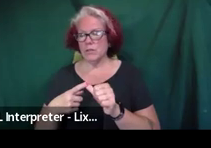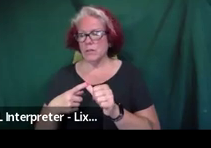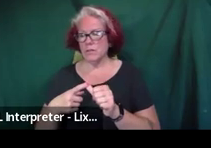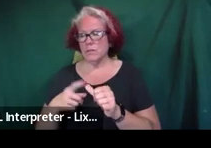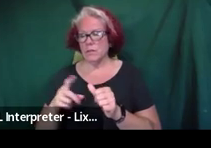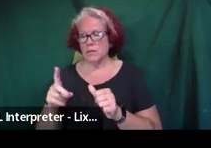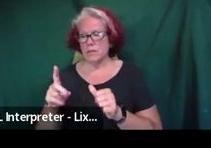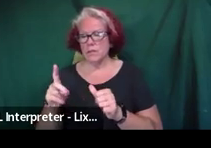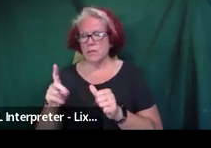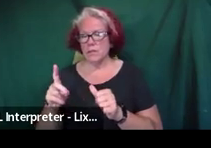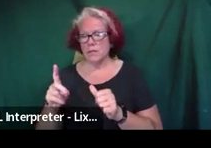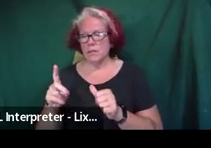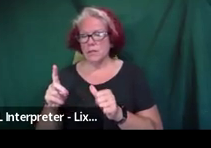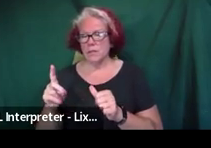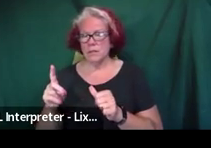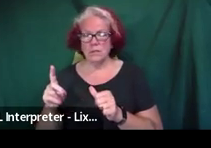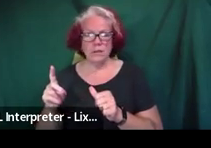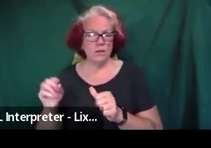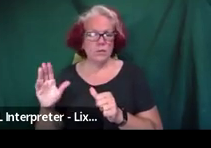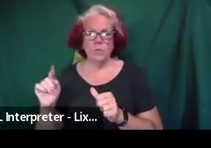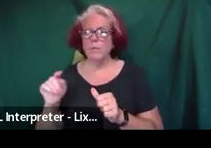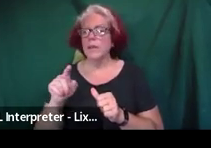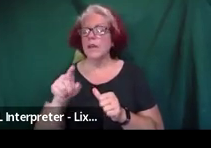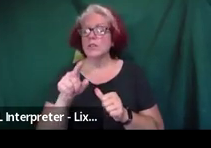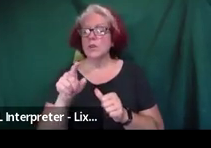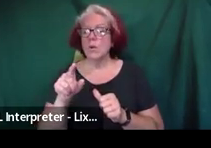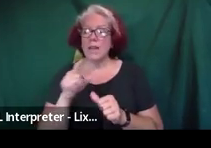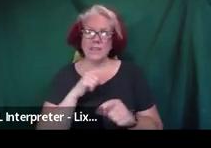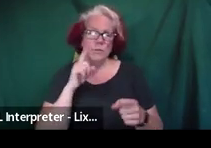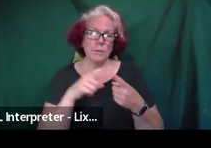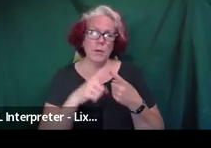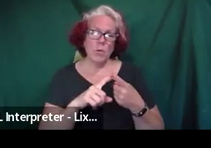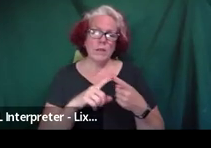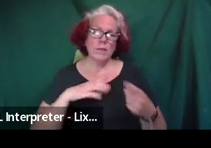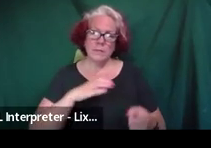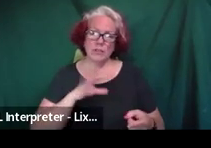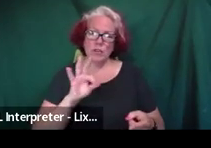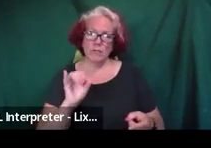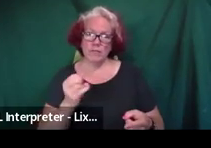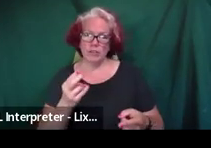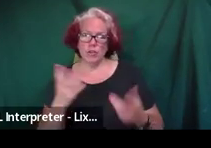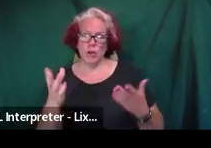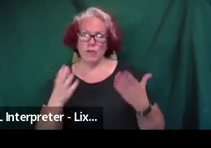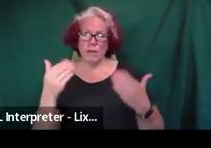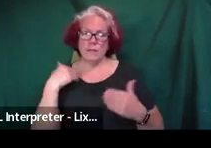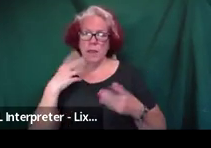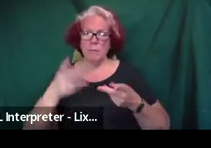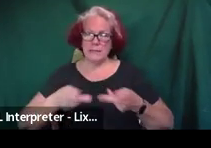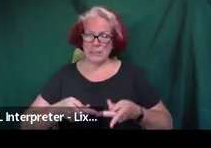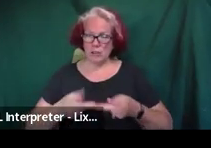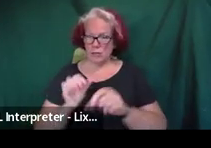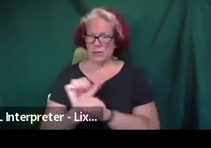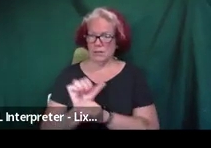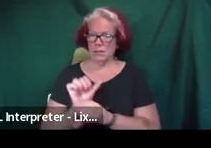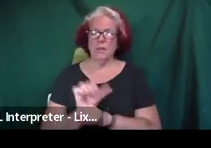is that this is a kind of a thread to what Commissioner Fisher had raised earlier around positions mm-hmm. and being able to understand